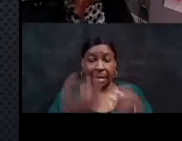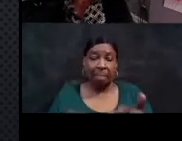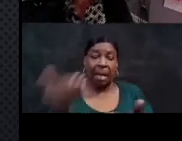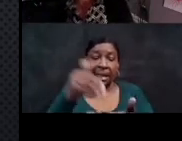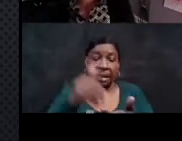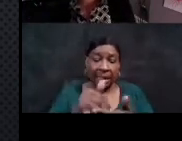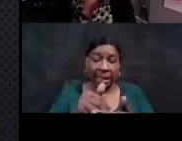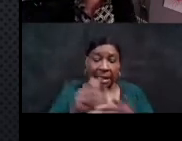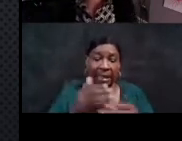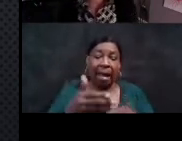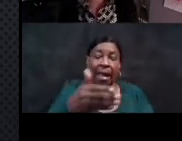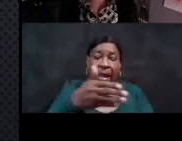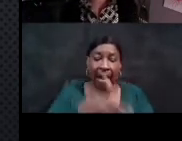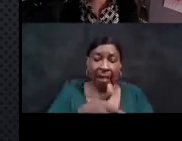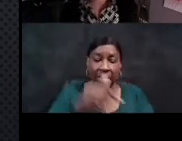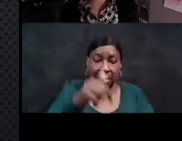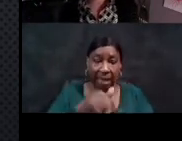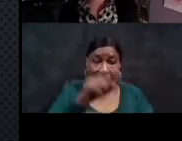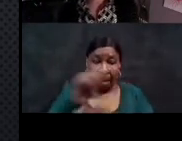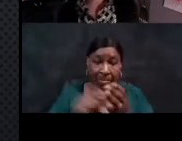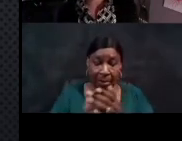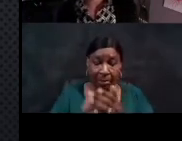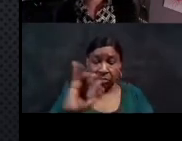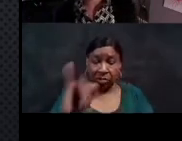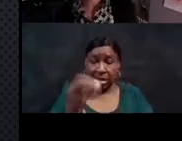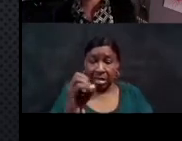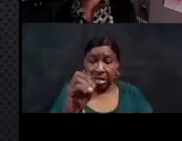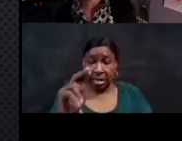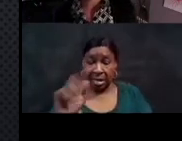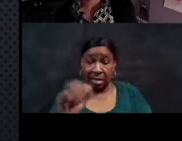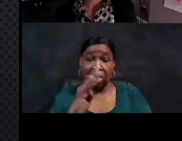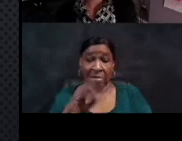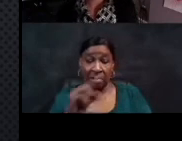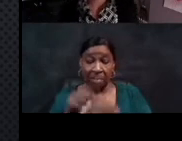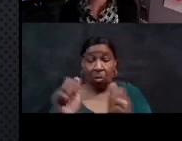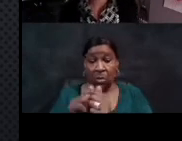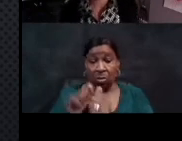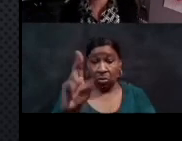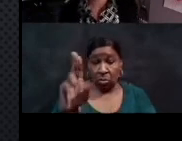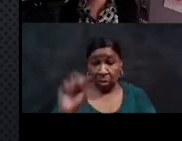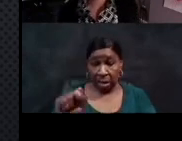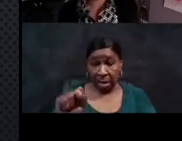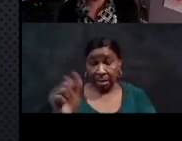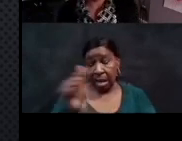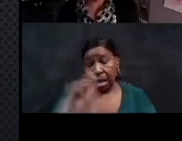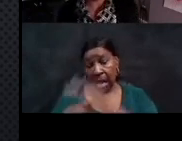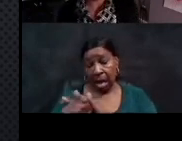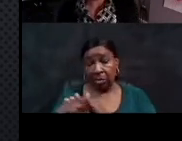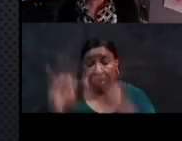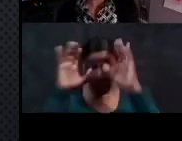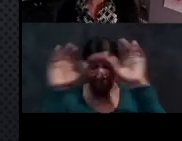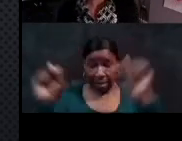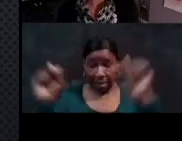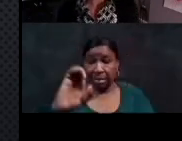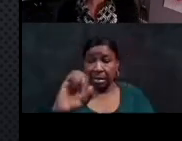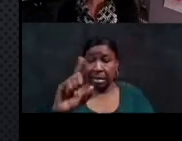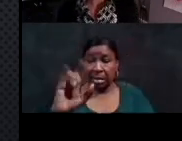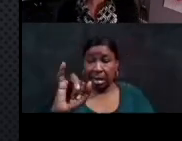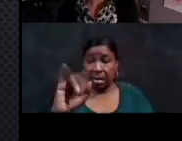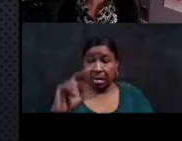right after the time period that Jenna's talking about with the US under Clinton in the 1990s,